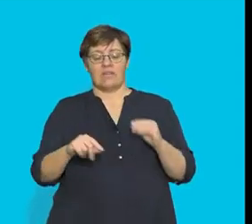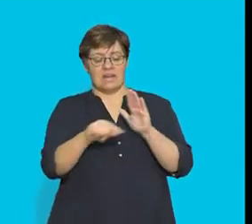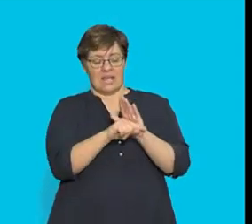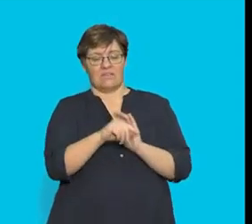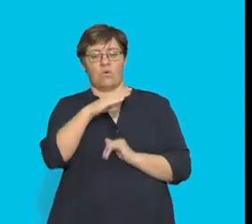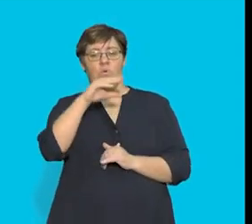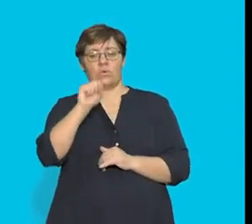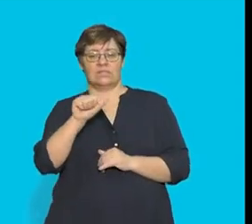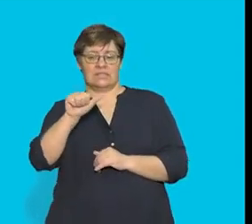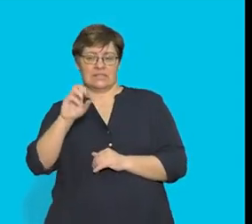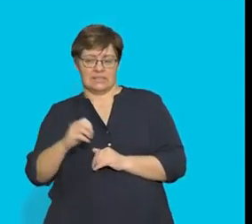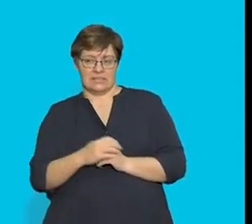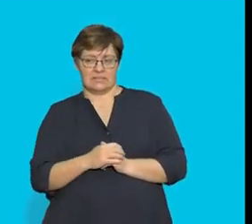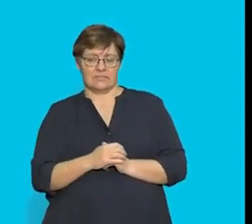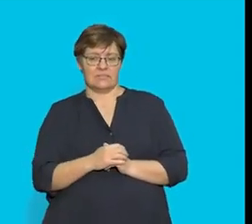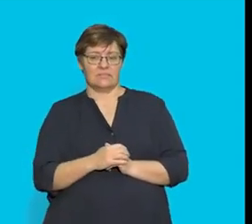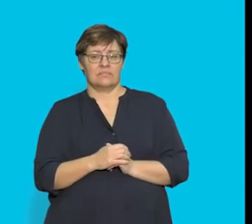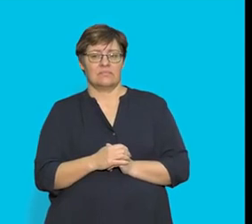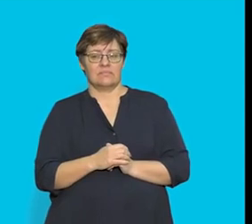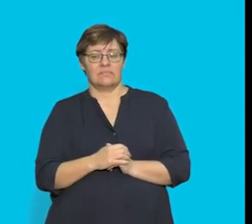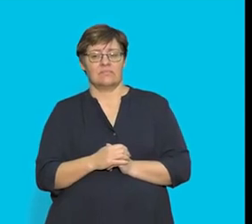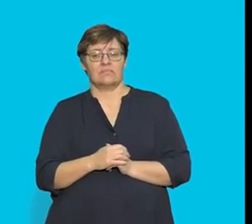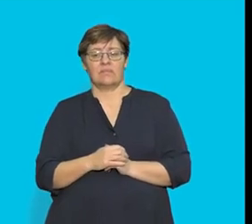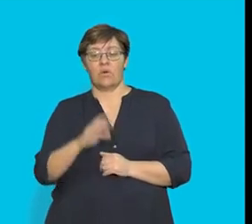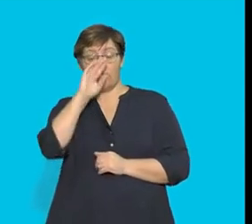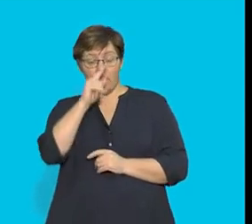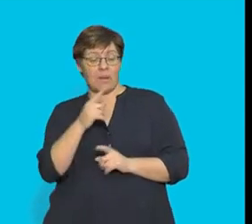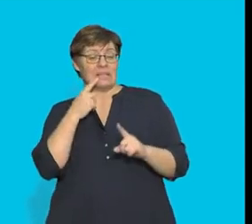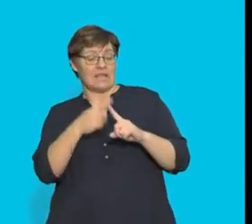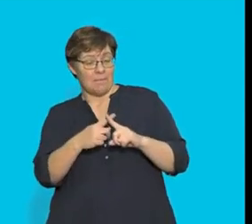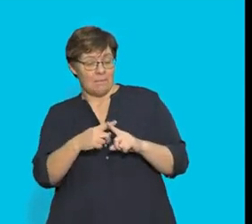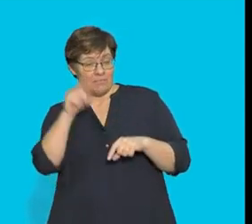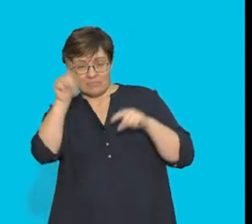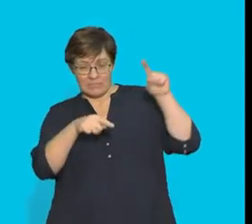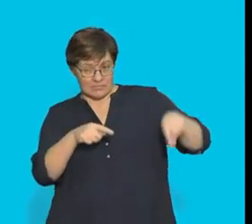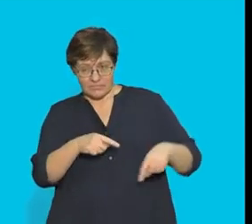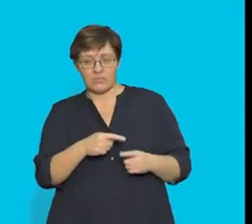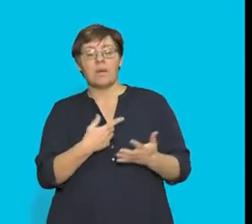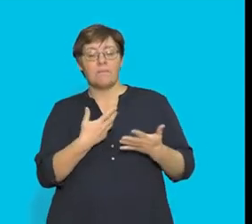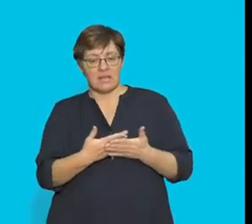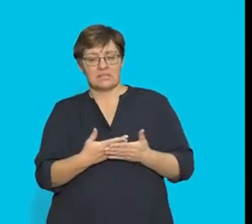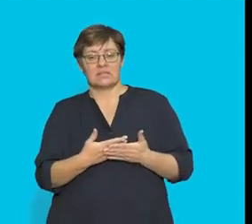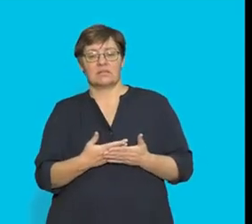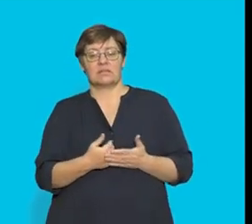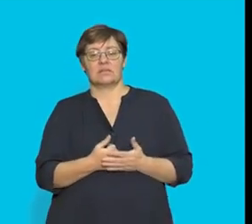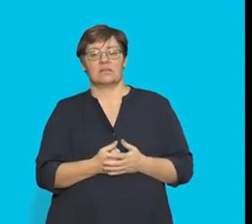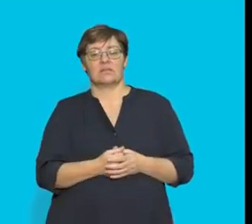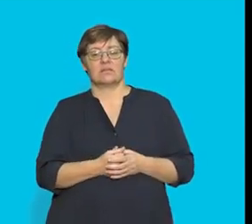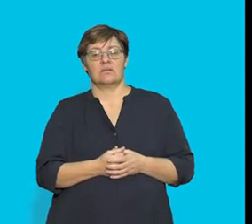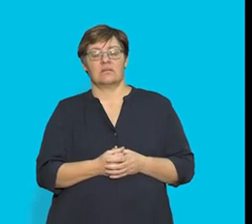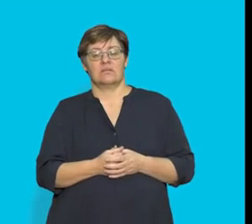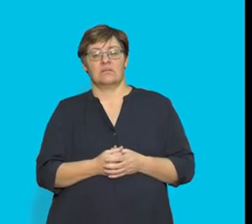Right, so now we're going to remember when you're multiplying out also, just don't forget that when you're multiplying